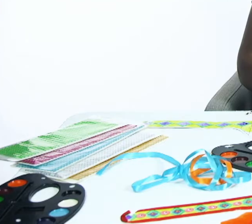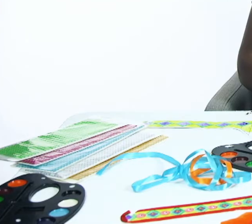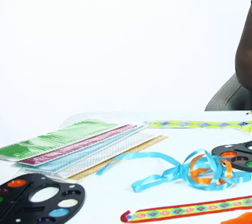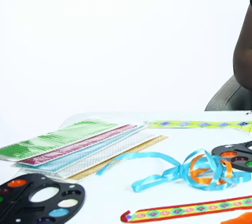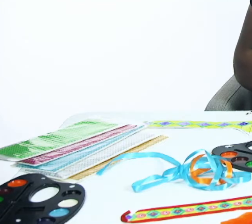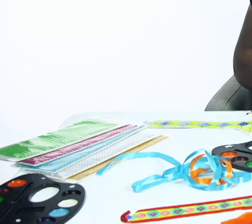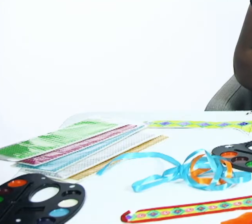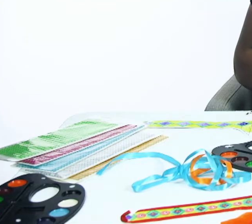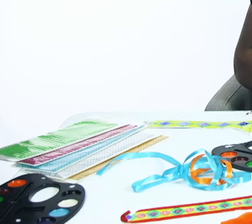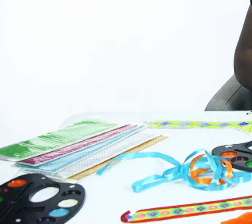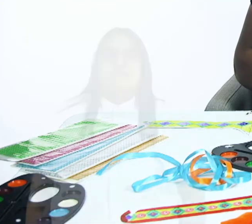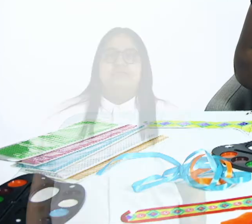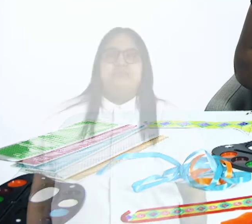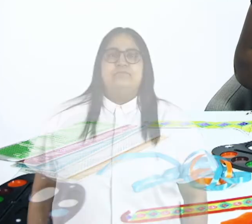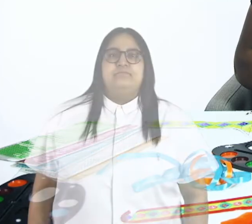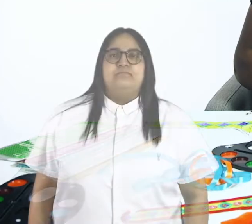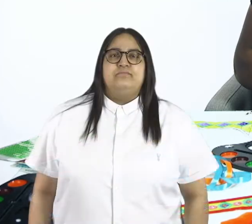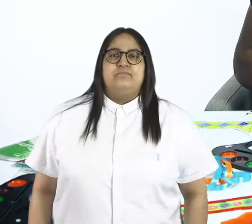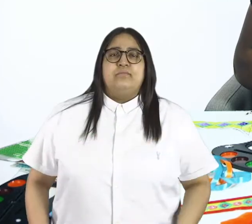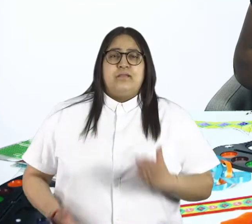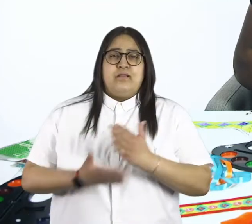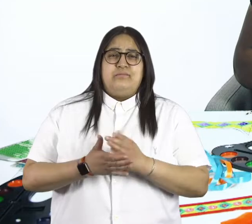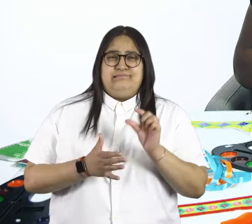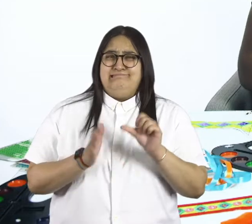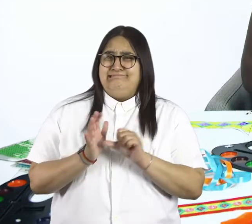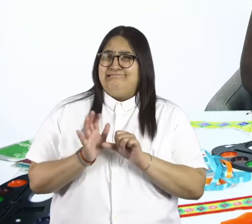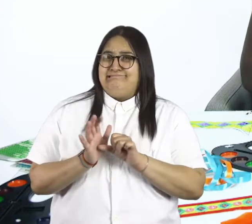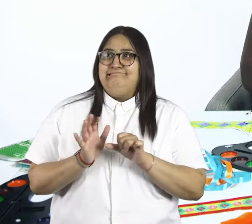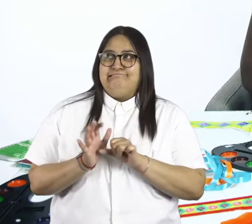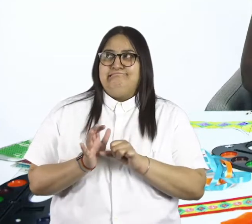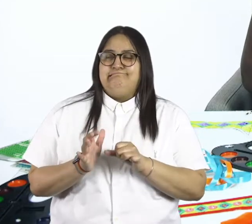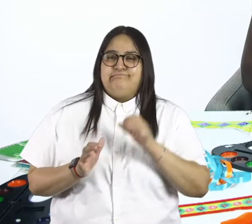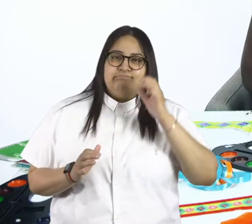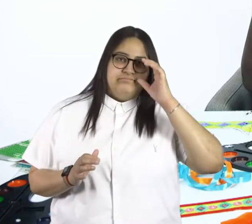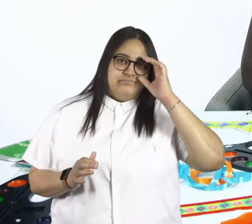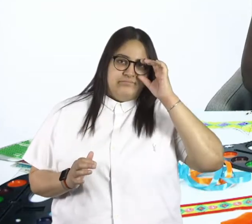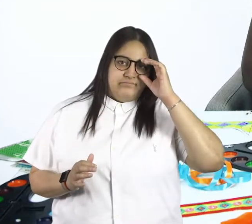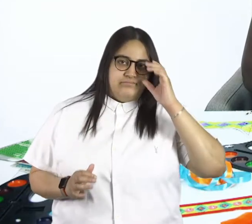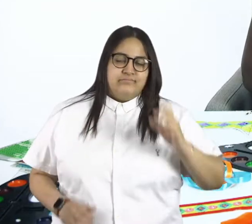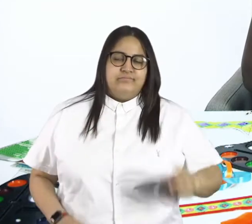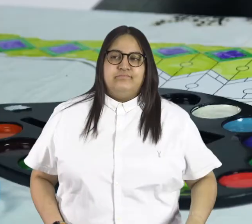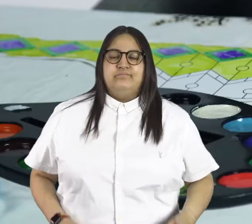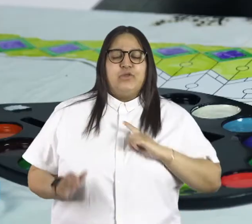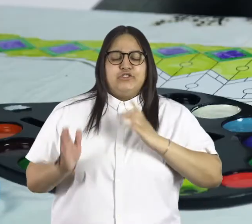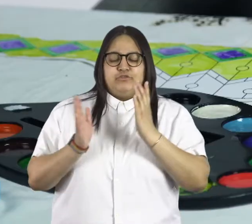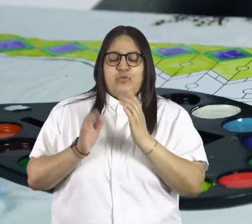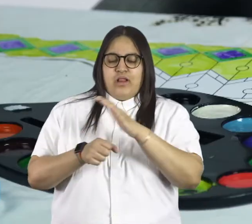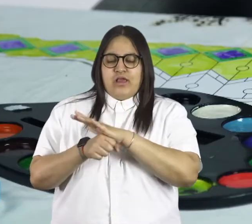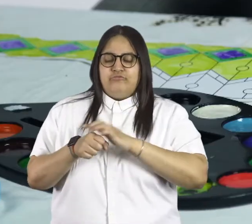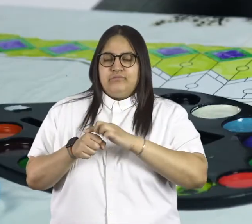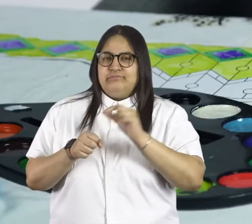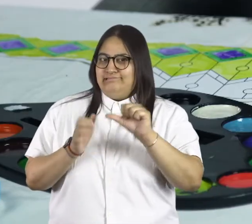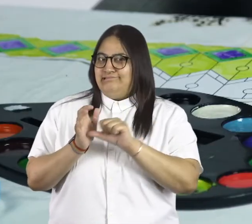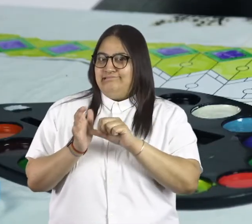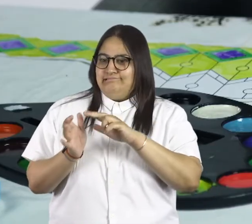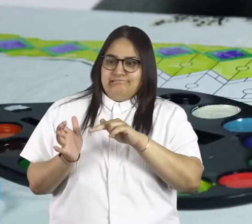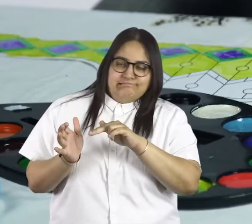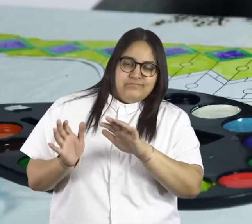stay still when tackling smaller areas.